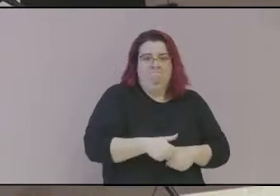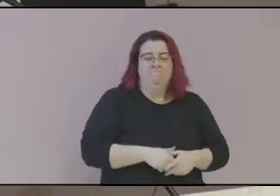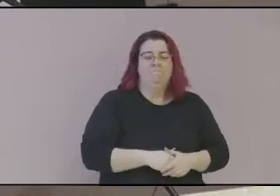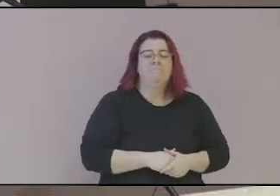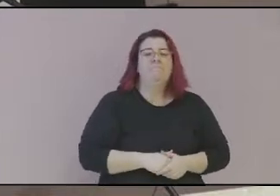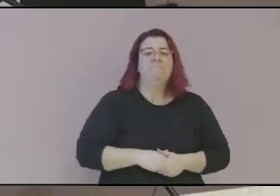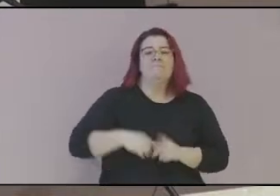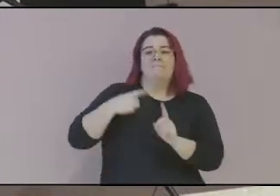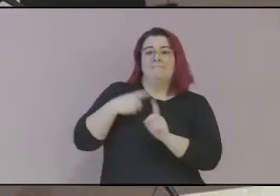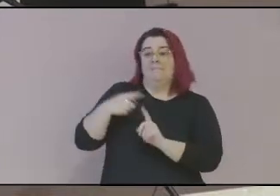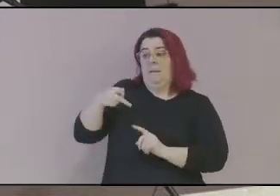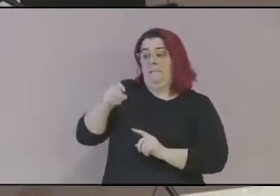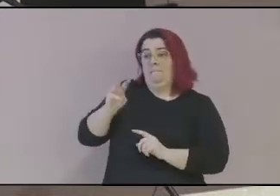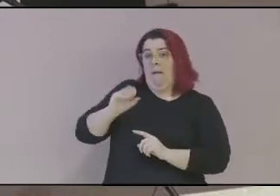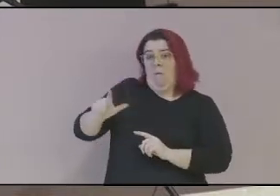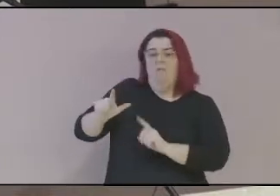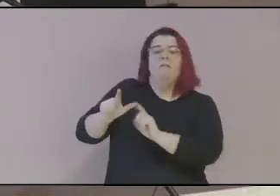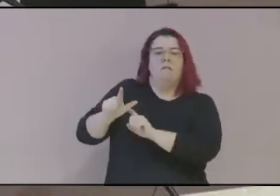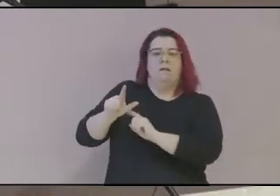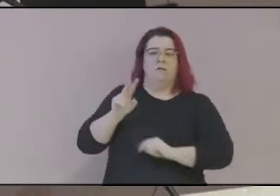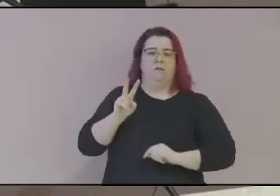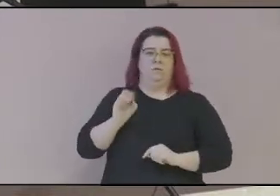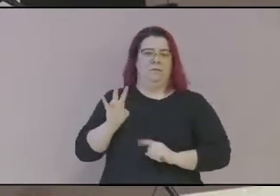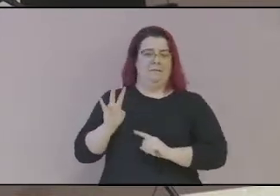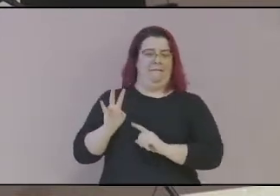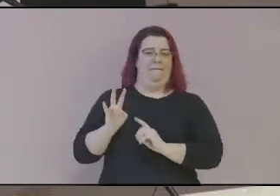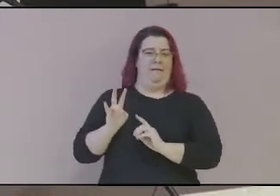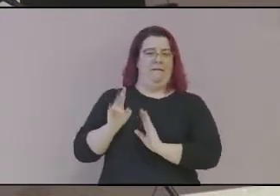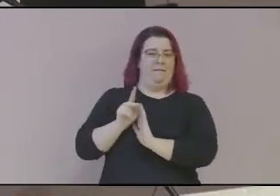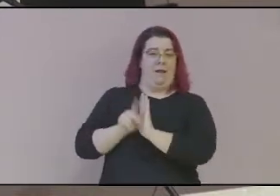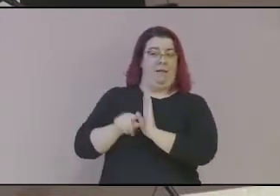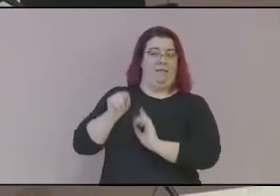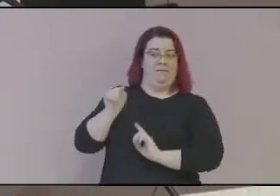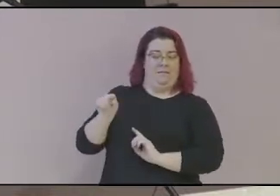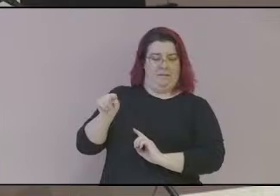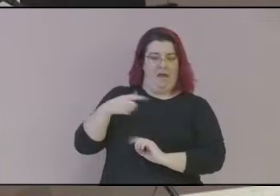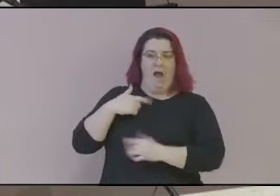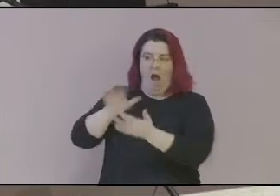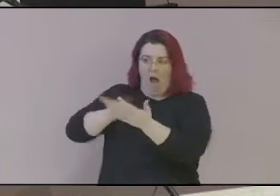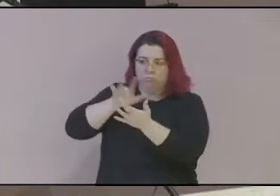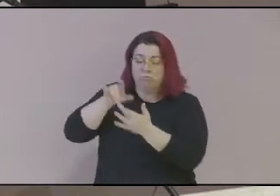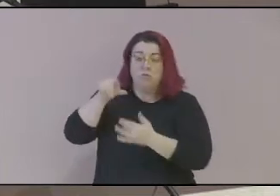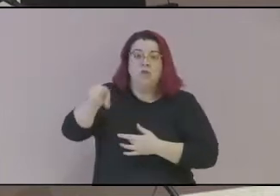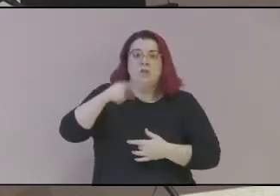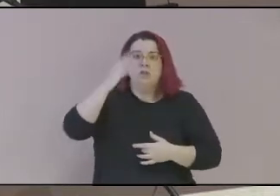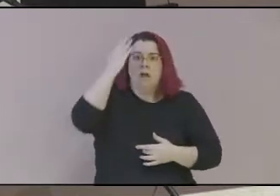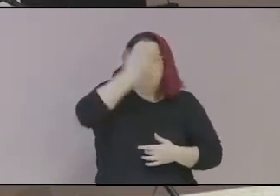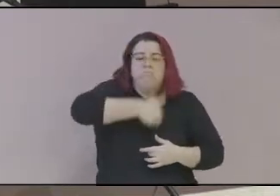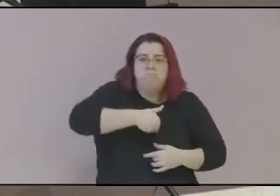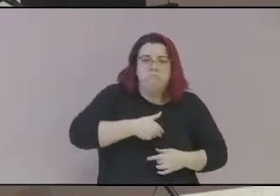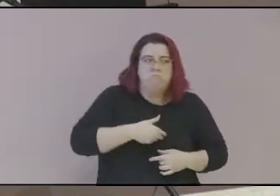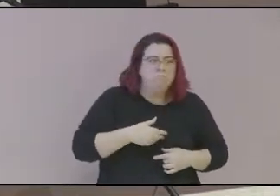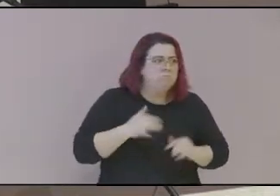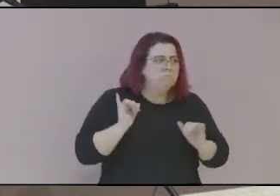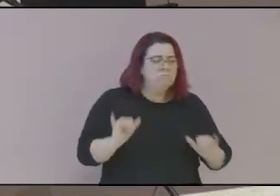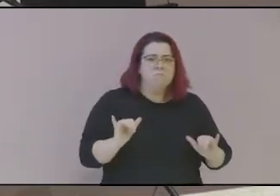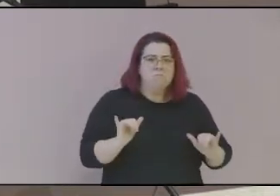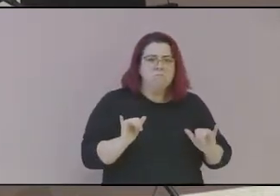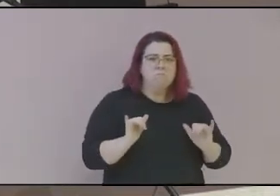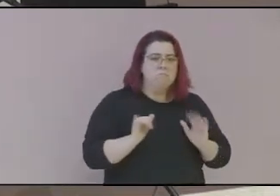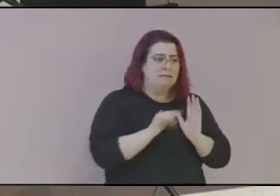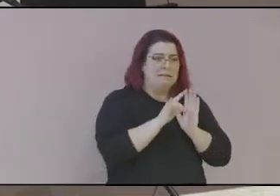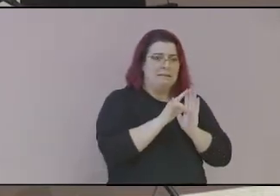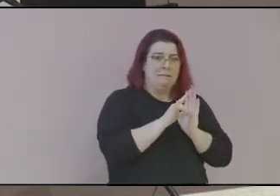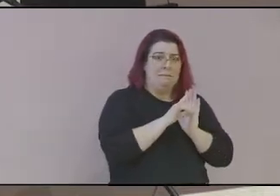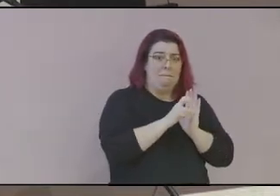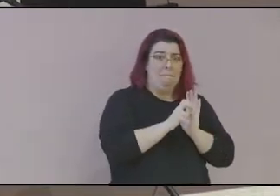of the 2007 version of the guidelines. She hadn't been aware that the minutes and the taped conversations, which